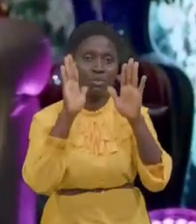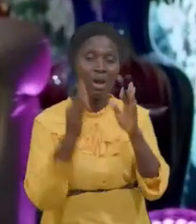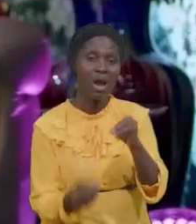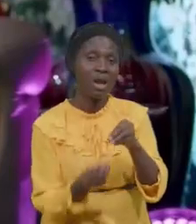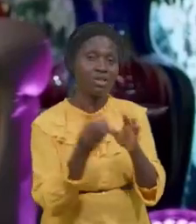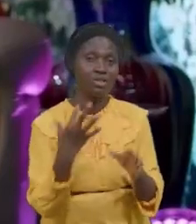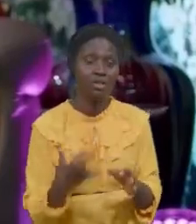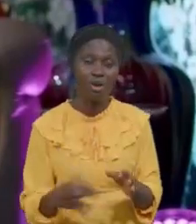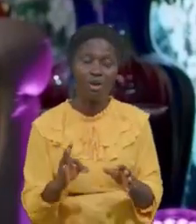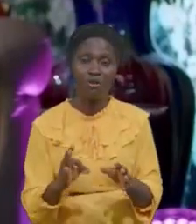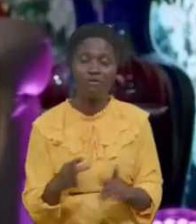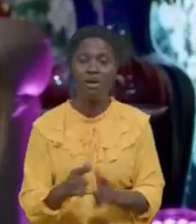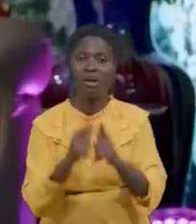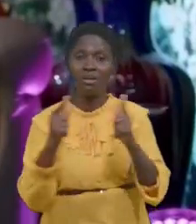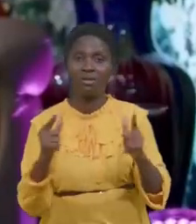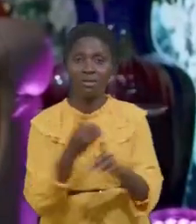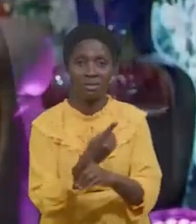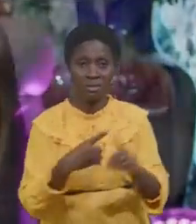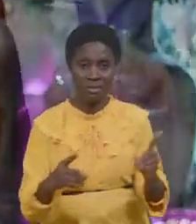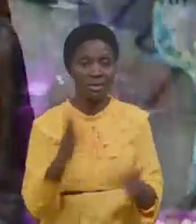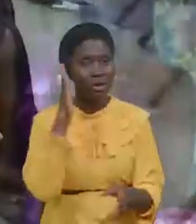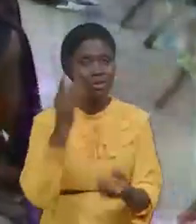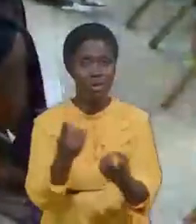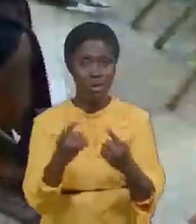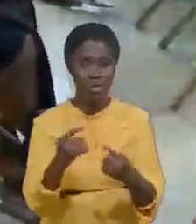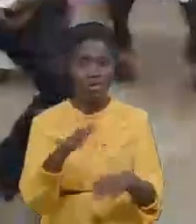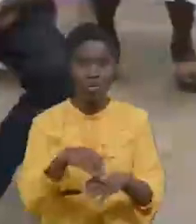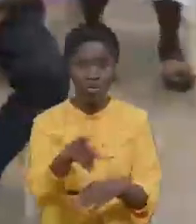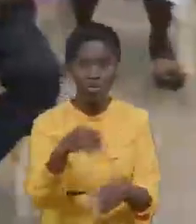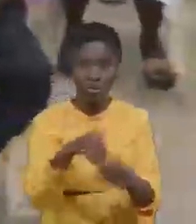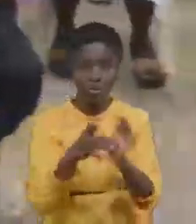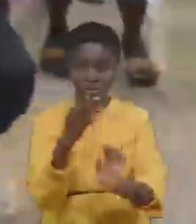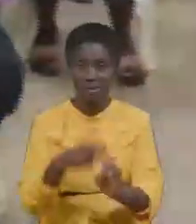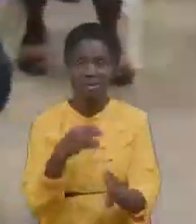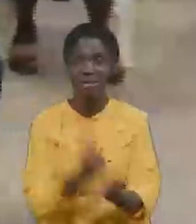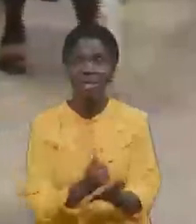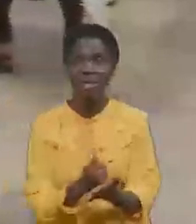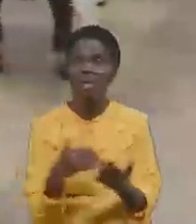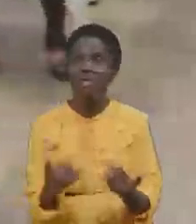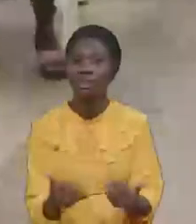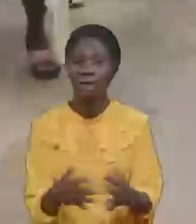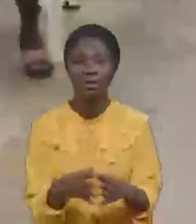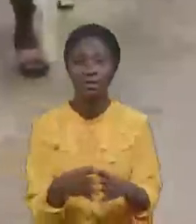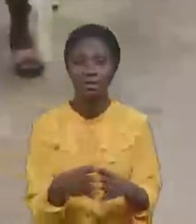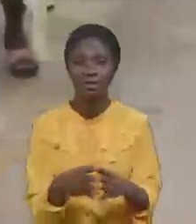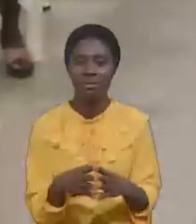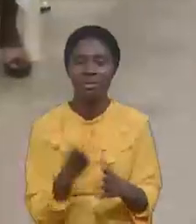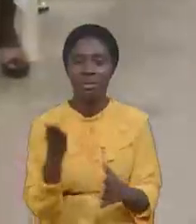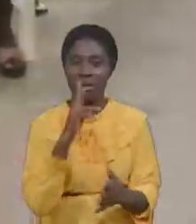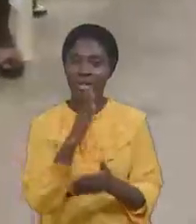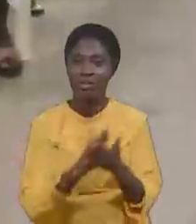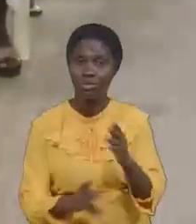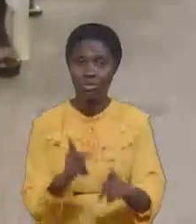of supernatural deliverance will come your way in Jesus' name. Now, there are some people